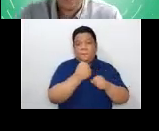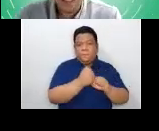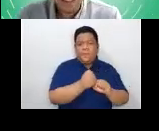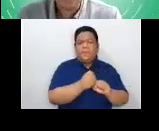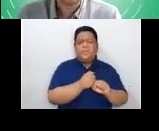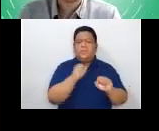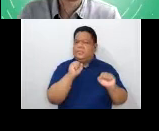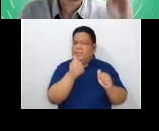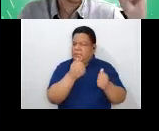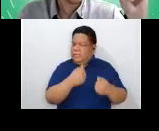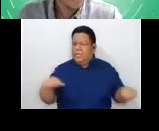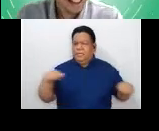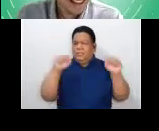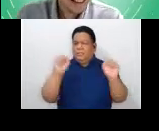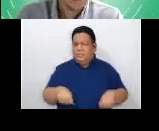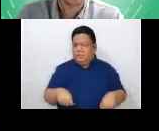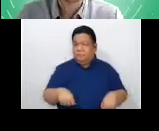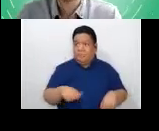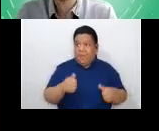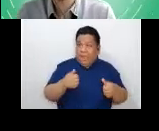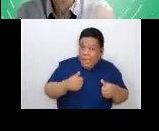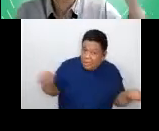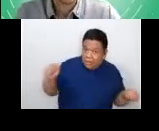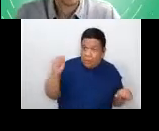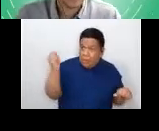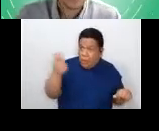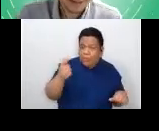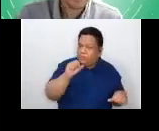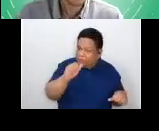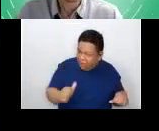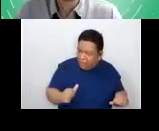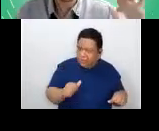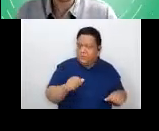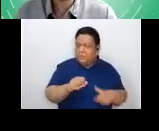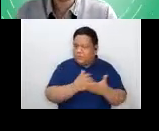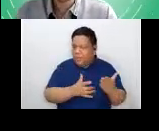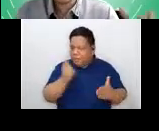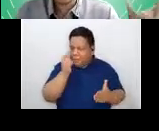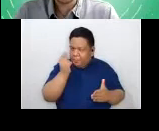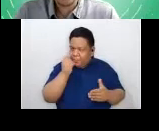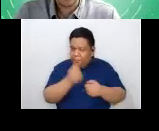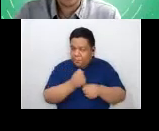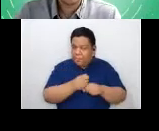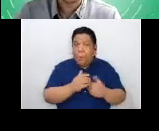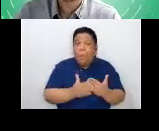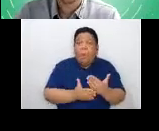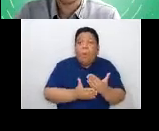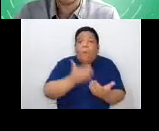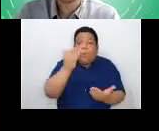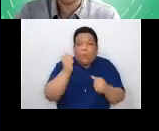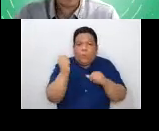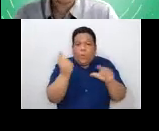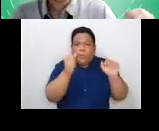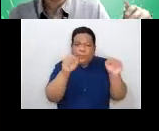anything. Not anything, okay, because there are some things that are impossible to make, but almost anything can be made using these